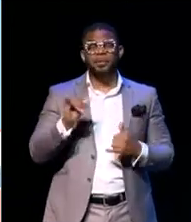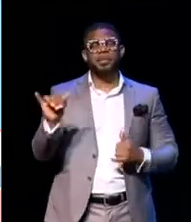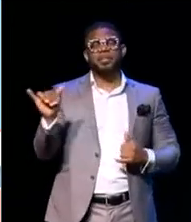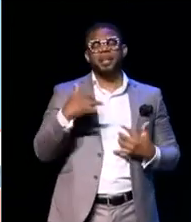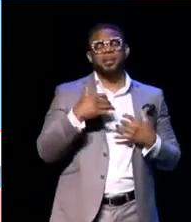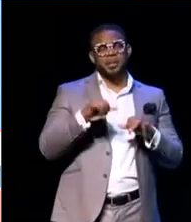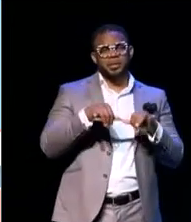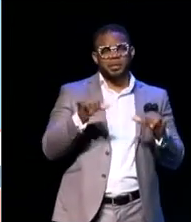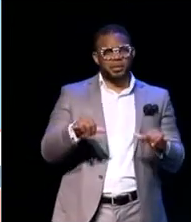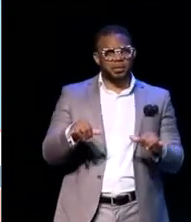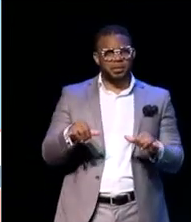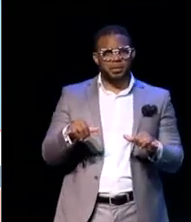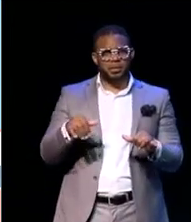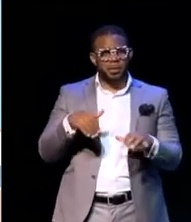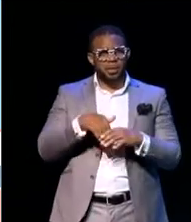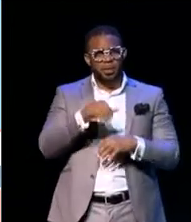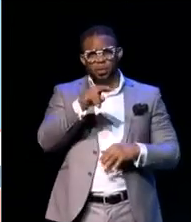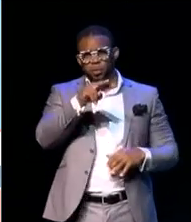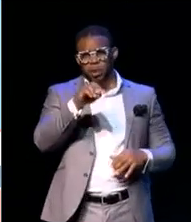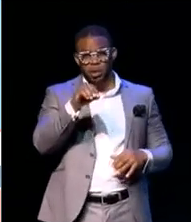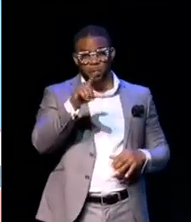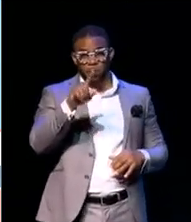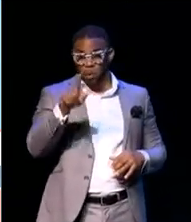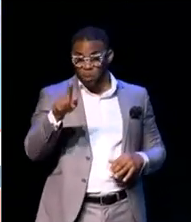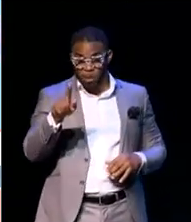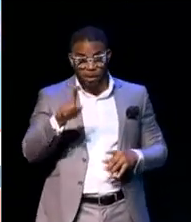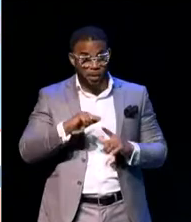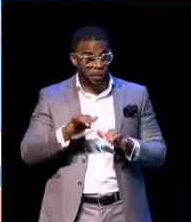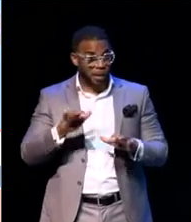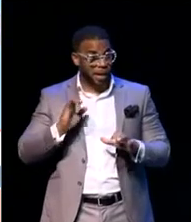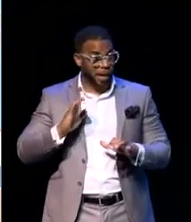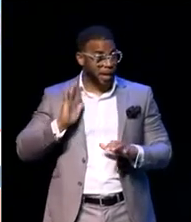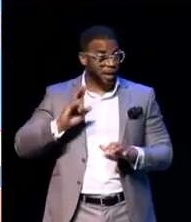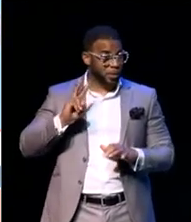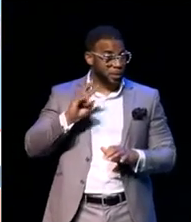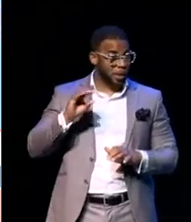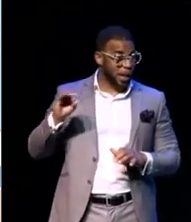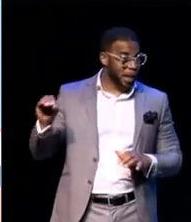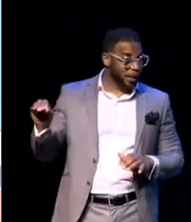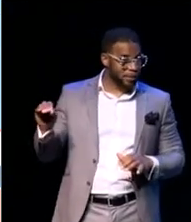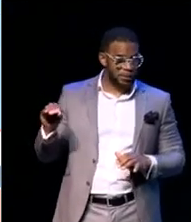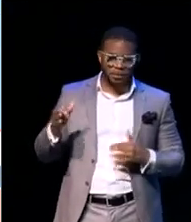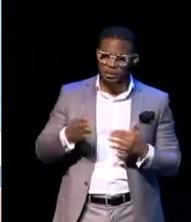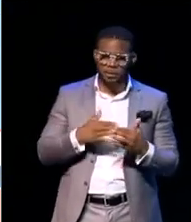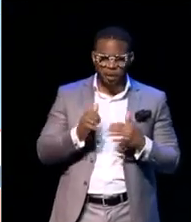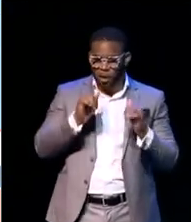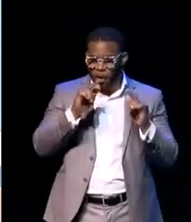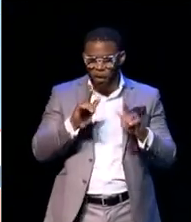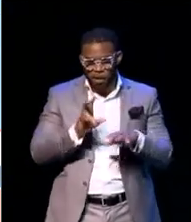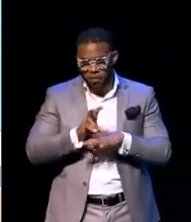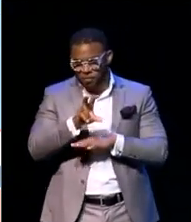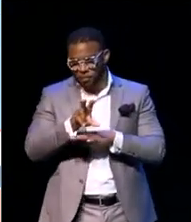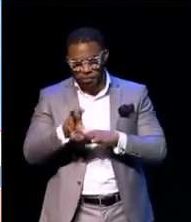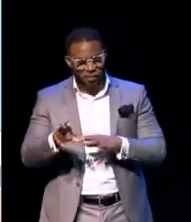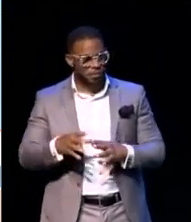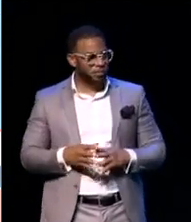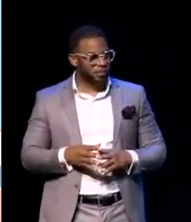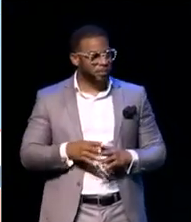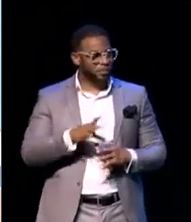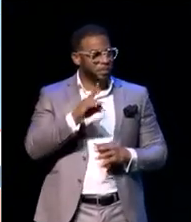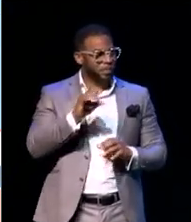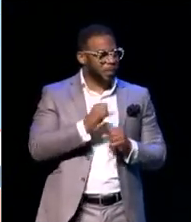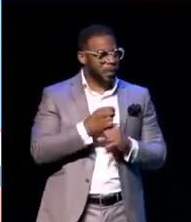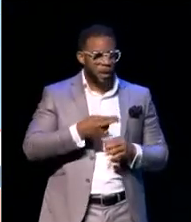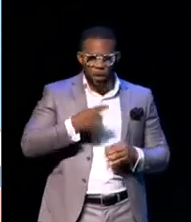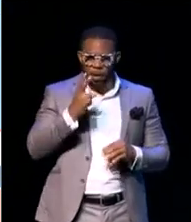same health system in 2021 that we had in 2000, despite all of these investments. The district